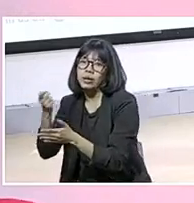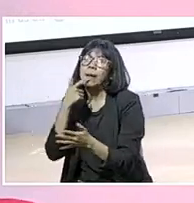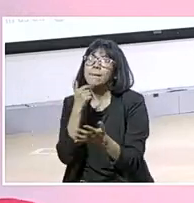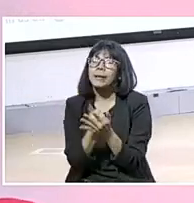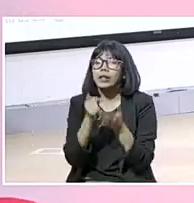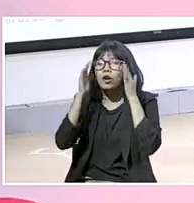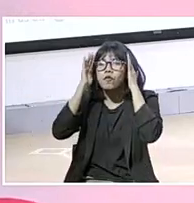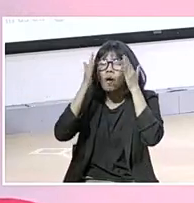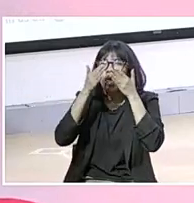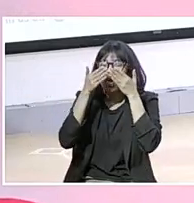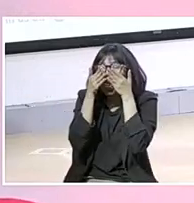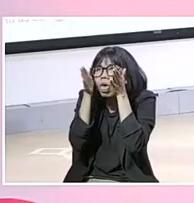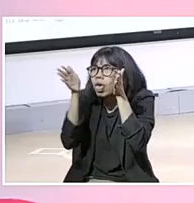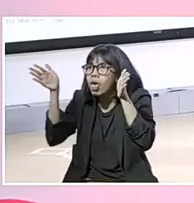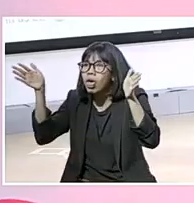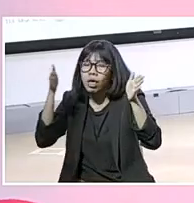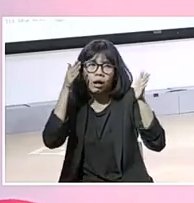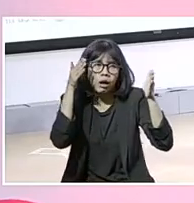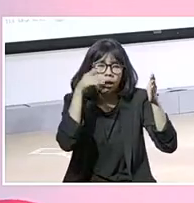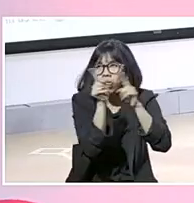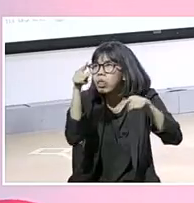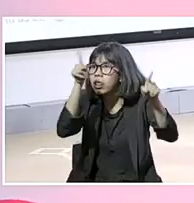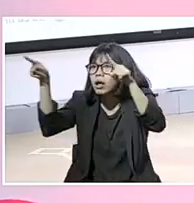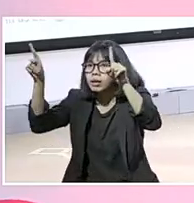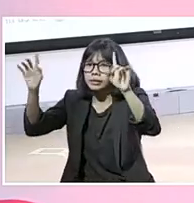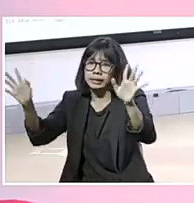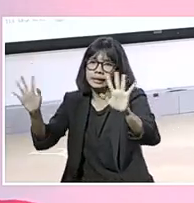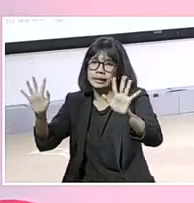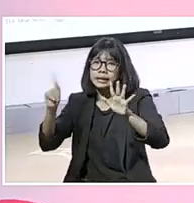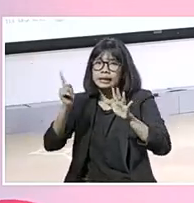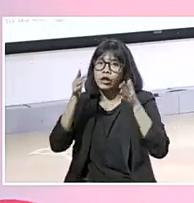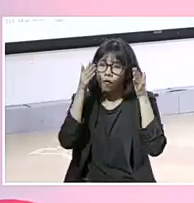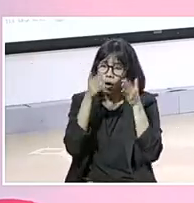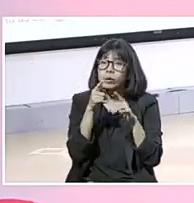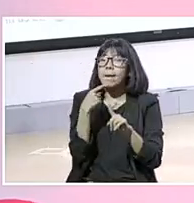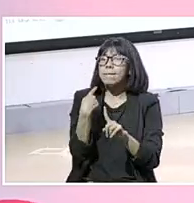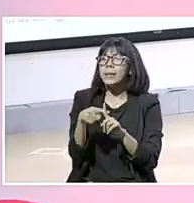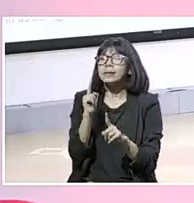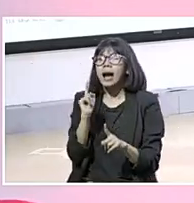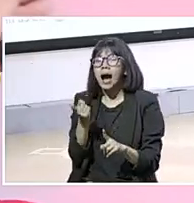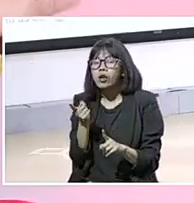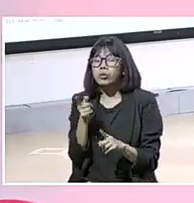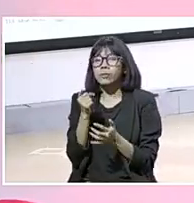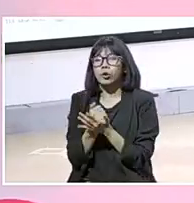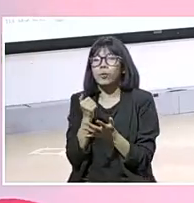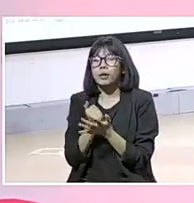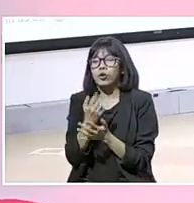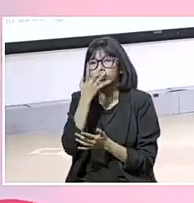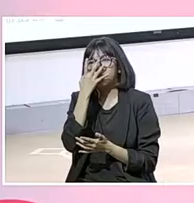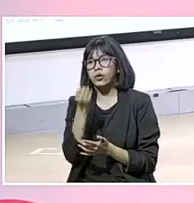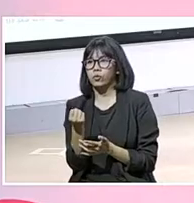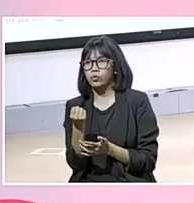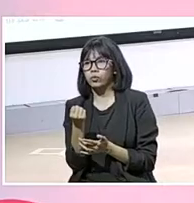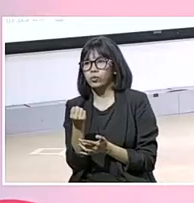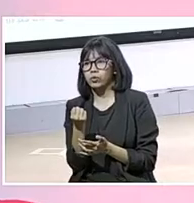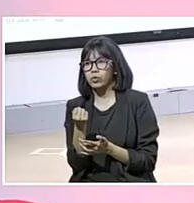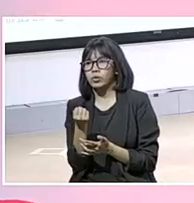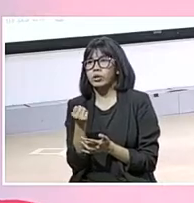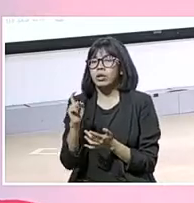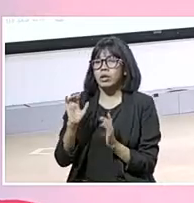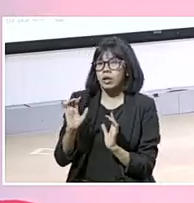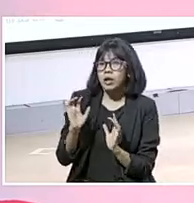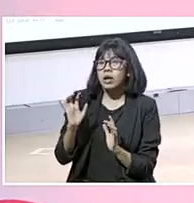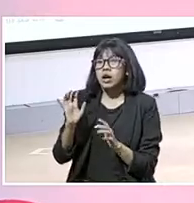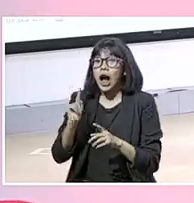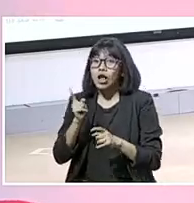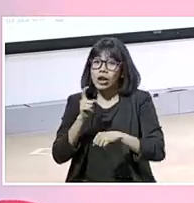focus, what you believe is important, and taking care of that. And letting the other things go to the side. And then if you have free